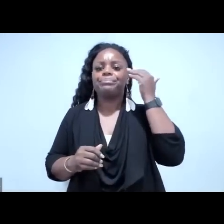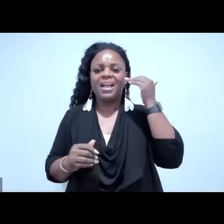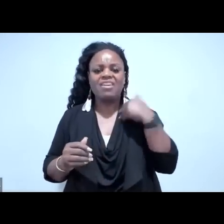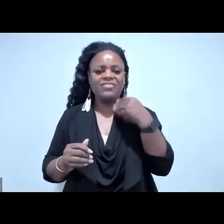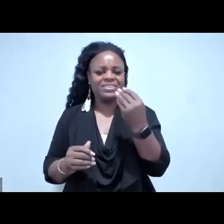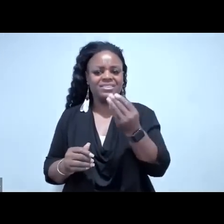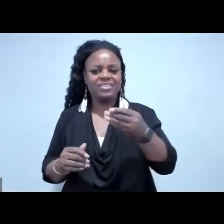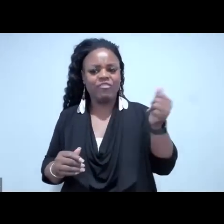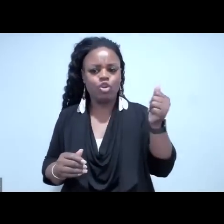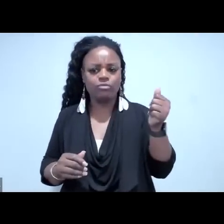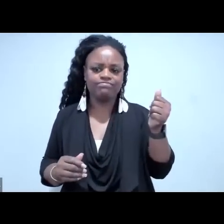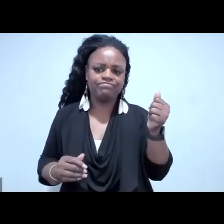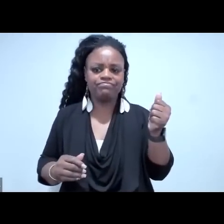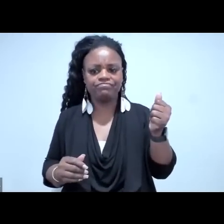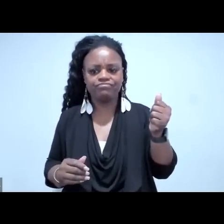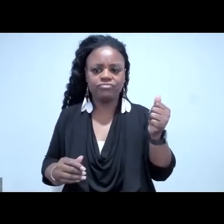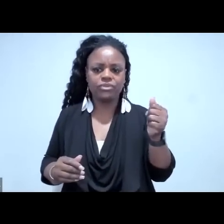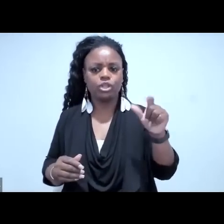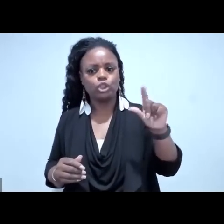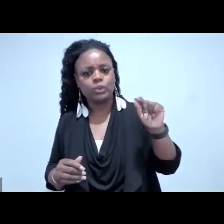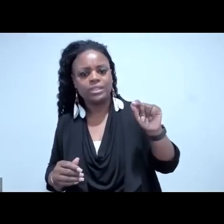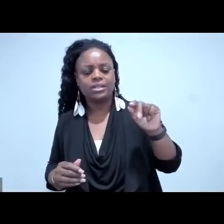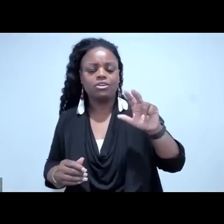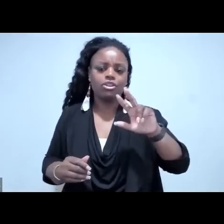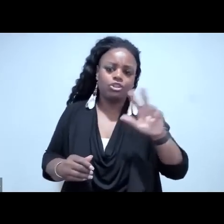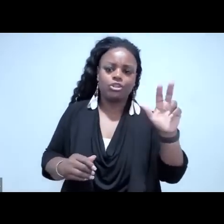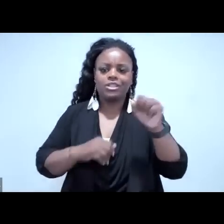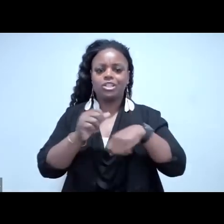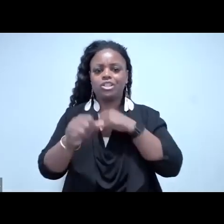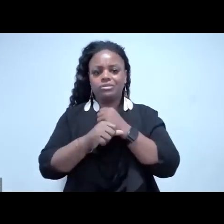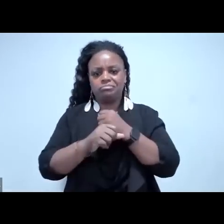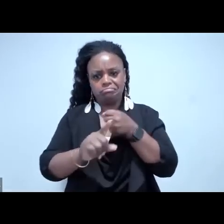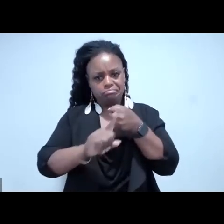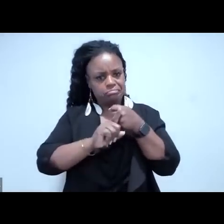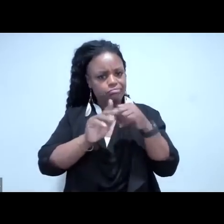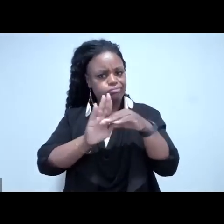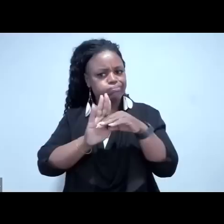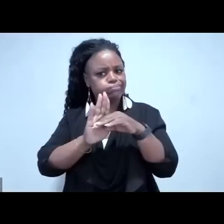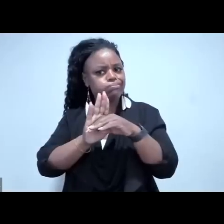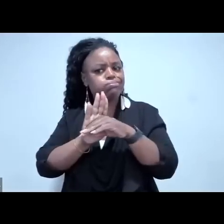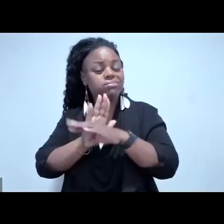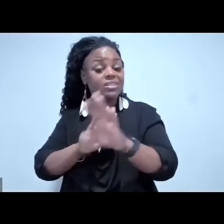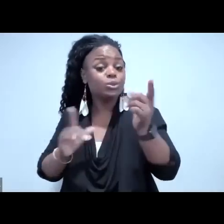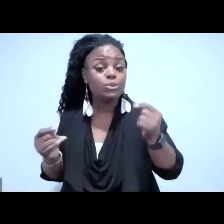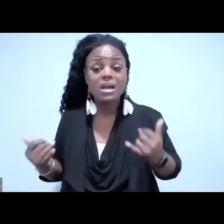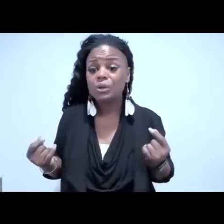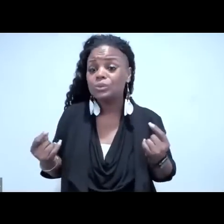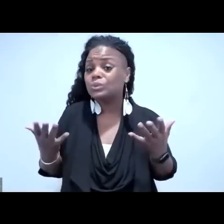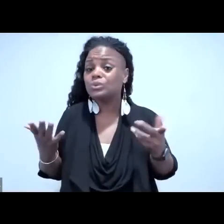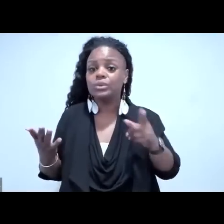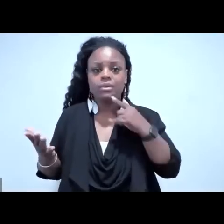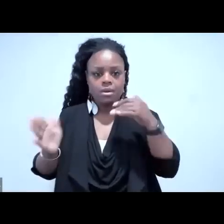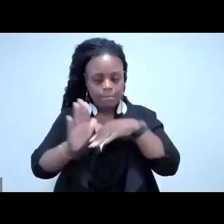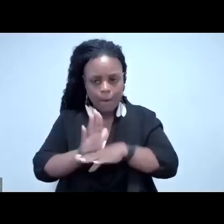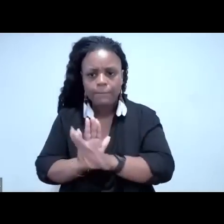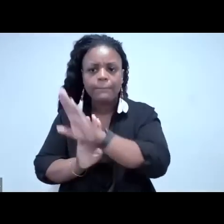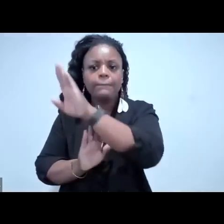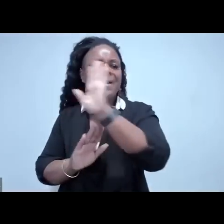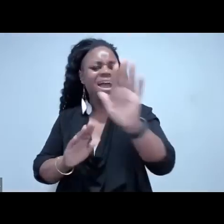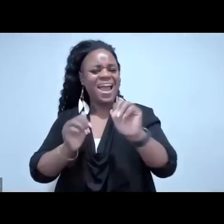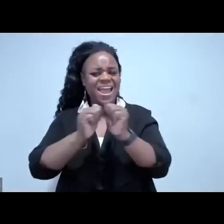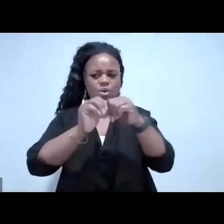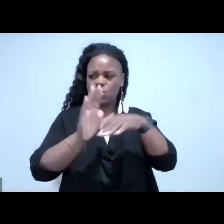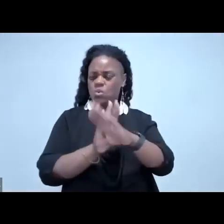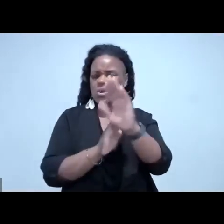moment, notwithstanding corporate America's ferocious opposition to unions. Another big question: are the nation's major unions